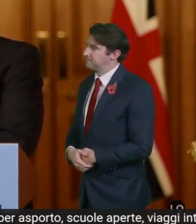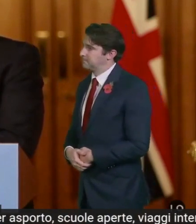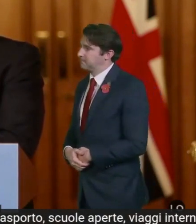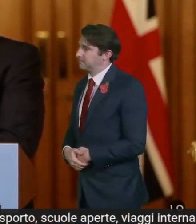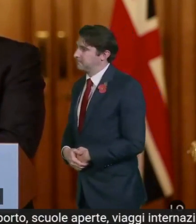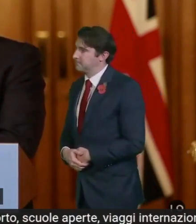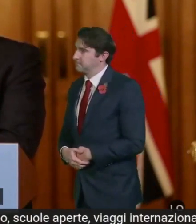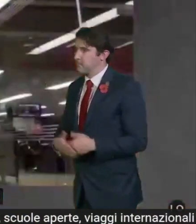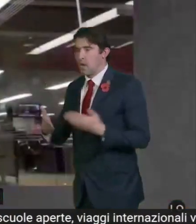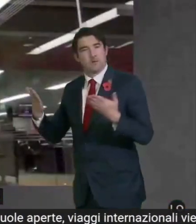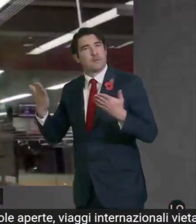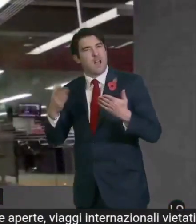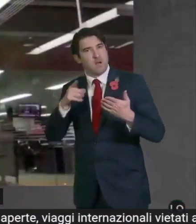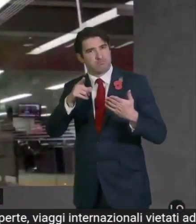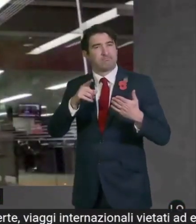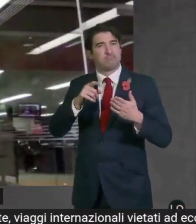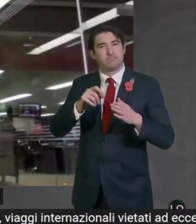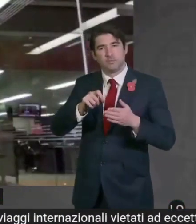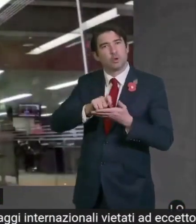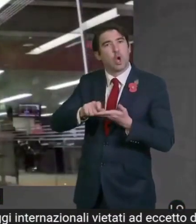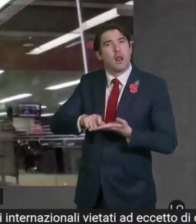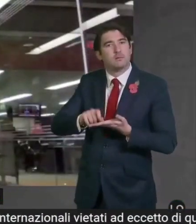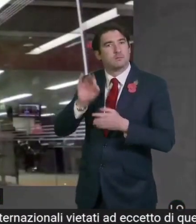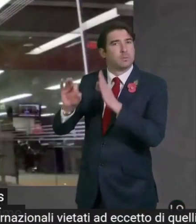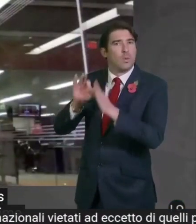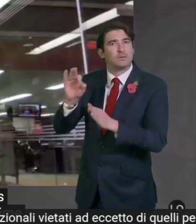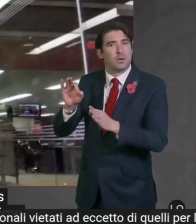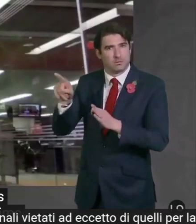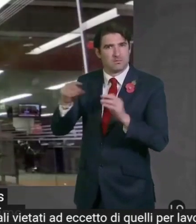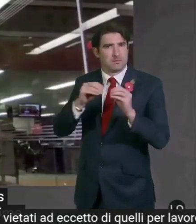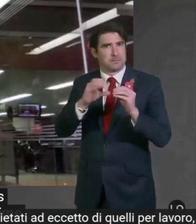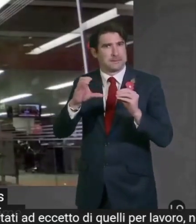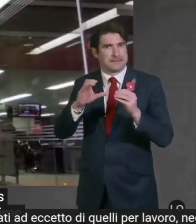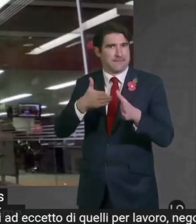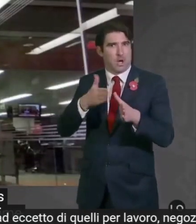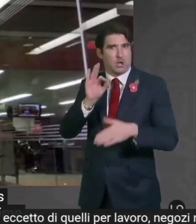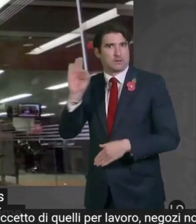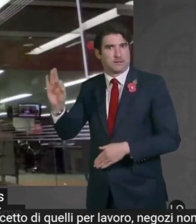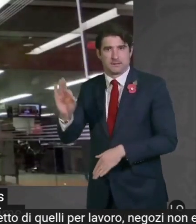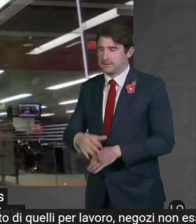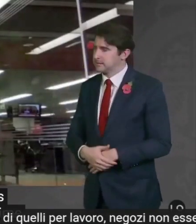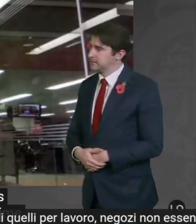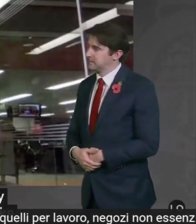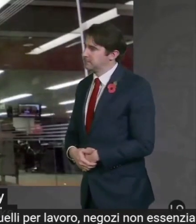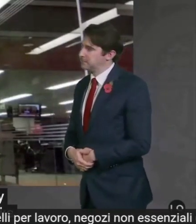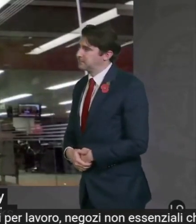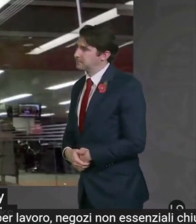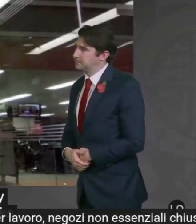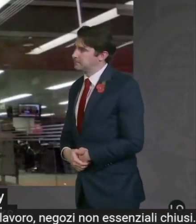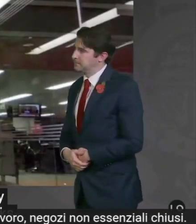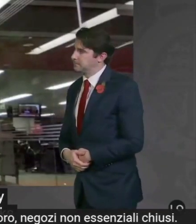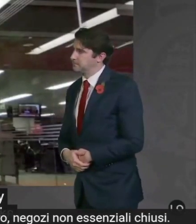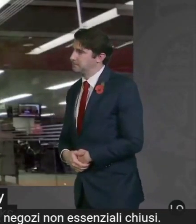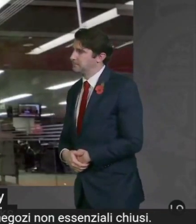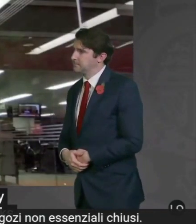Laura. Thank you very much, and good evening, Prime Minister. You were told by your own scientists many weeks ago that you would